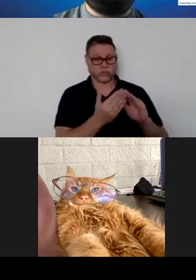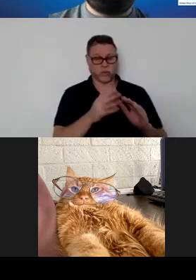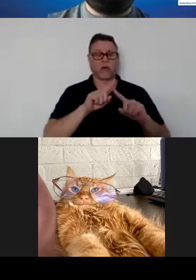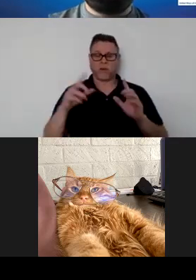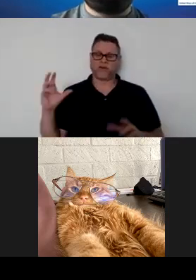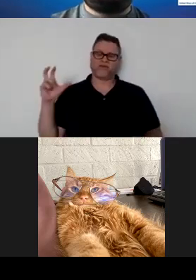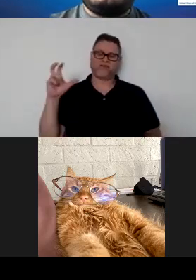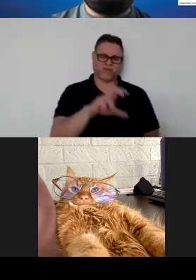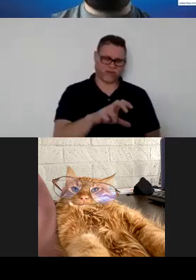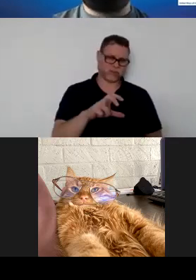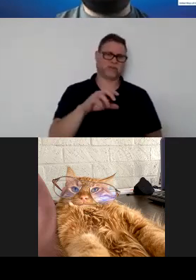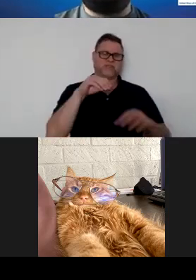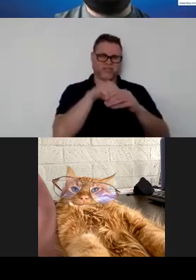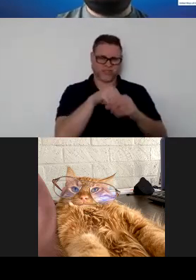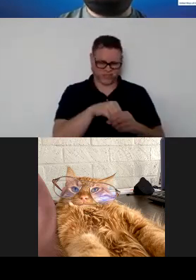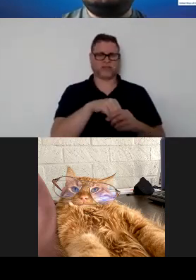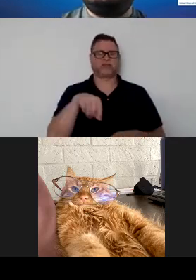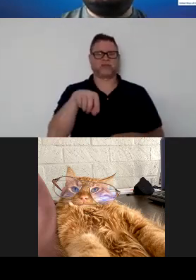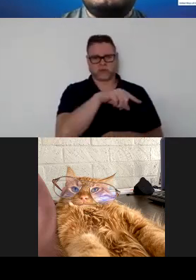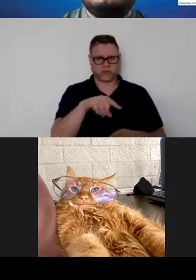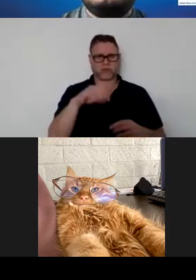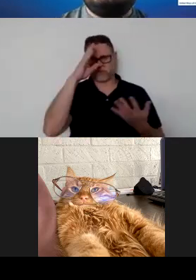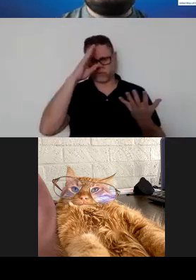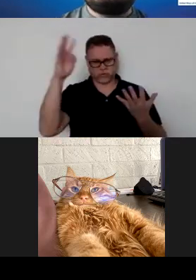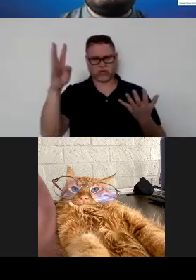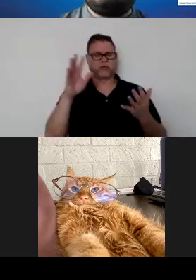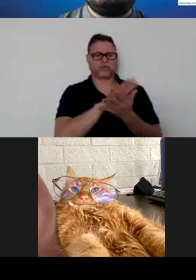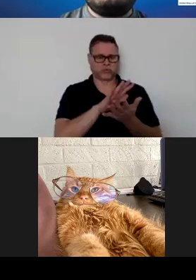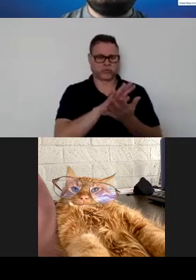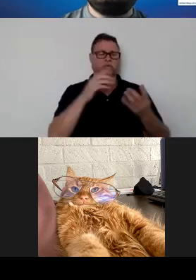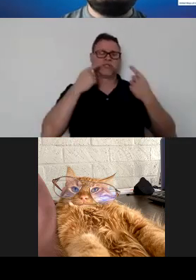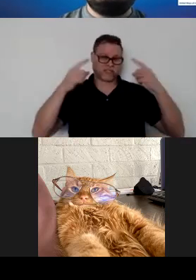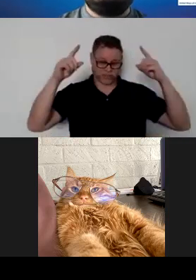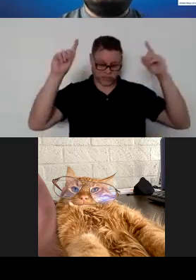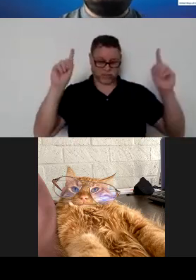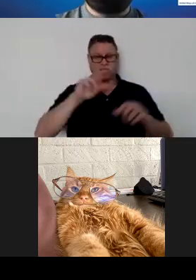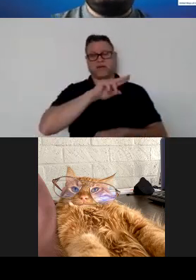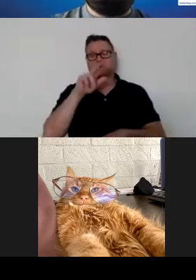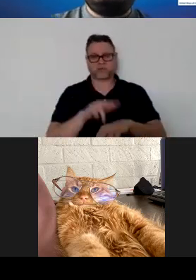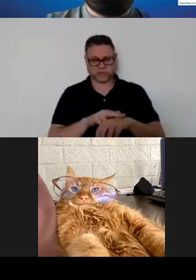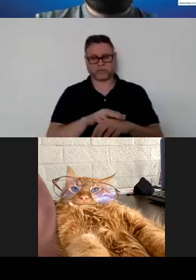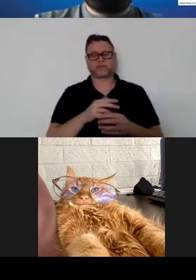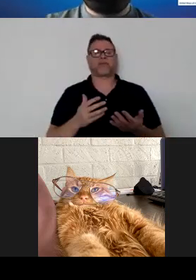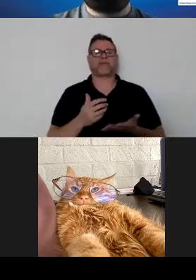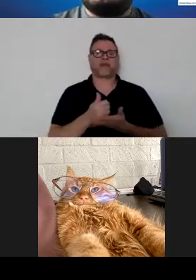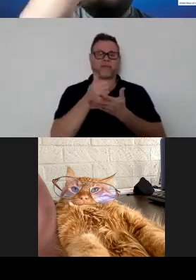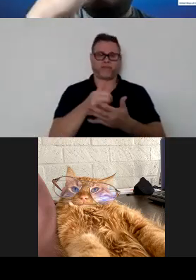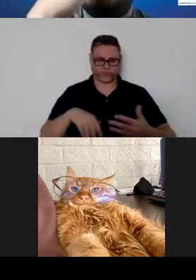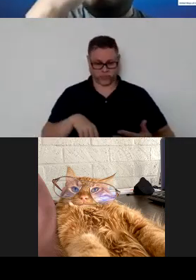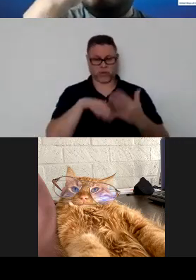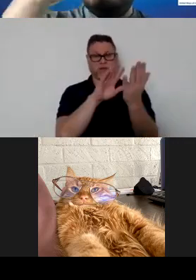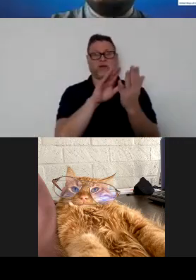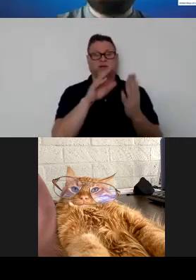in the shared vision created for school and student success. Now, of course, it also helps in addressing